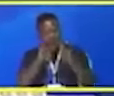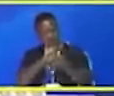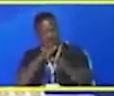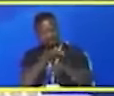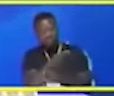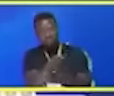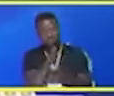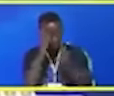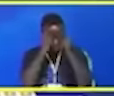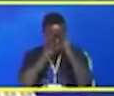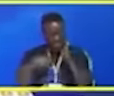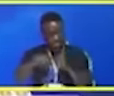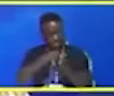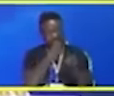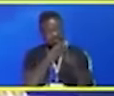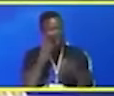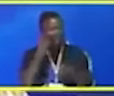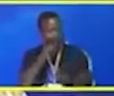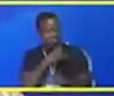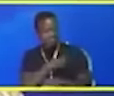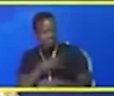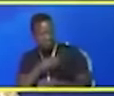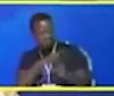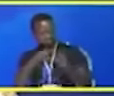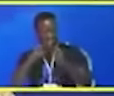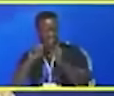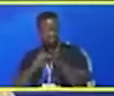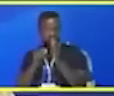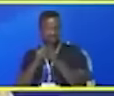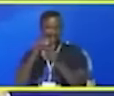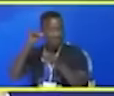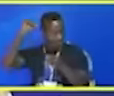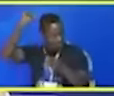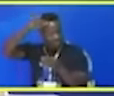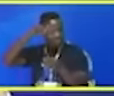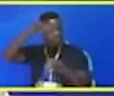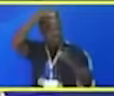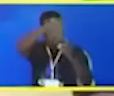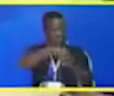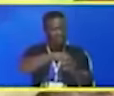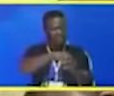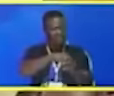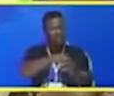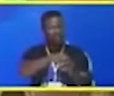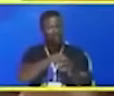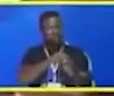by jealousy, by envy. There is no space for the anointing to rest again.